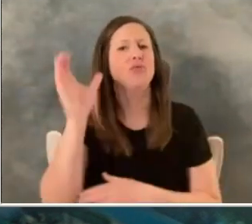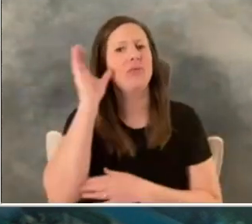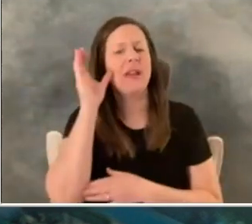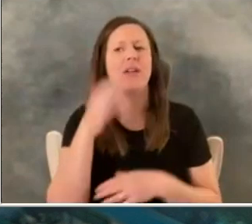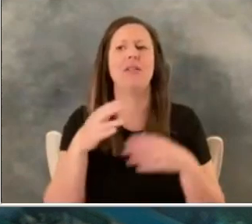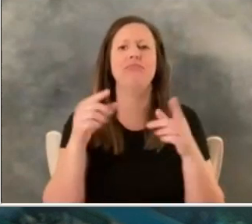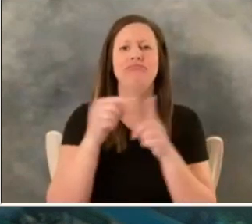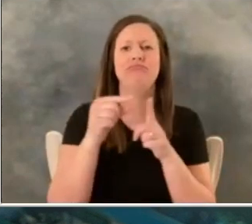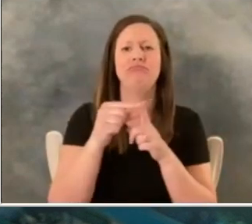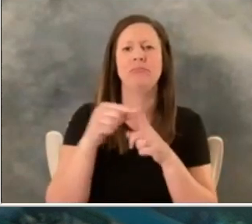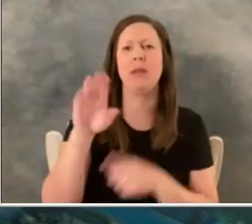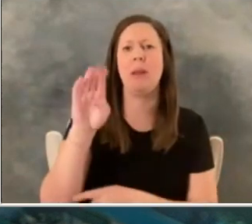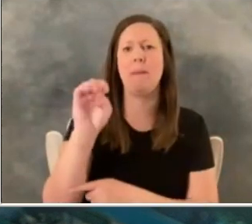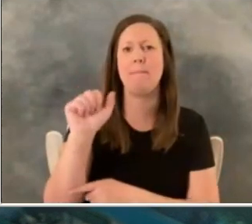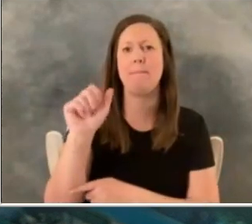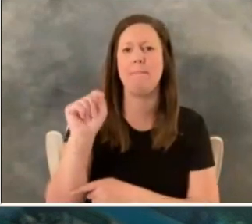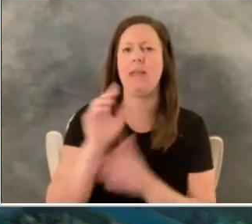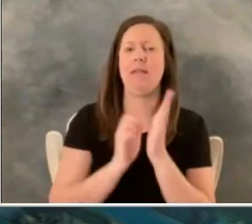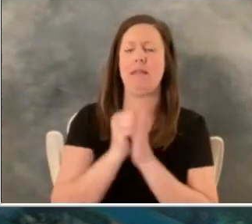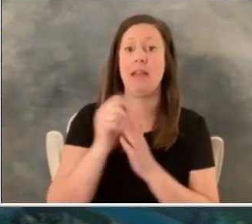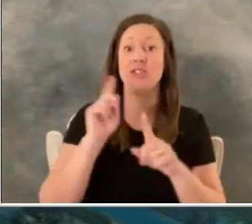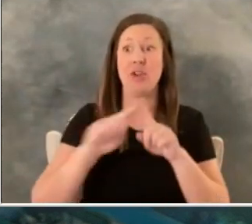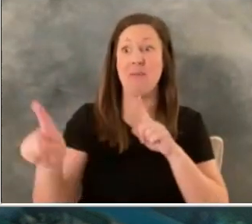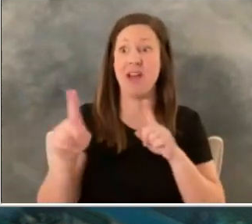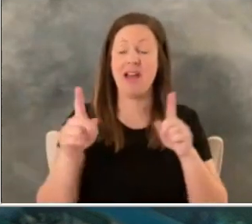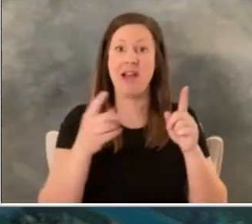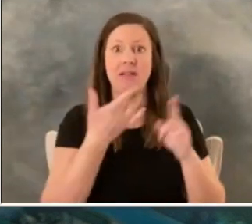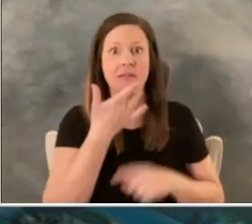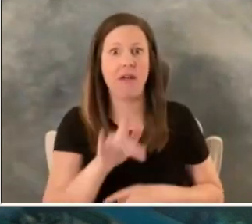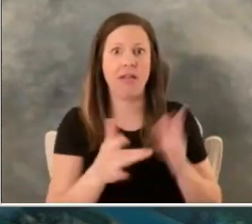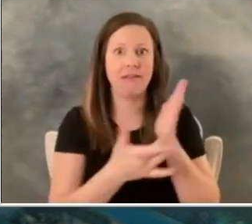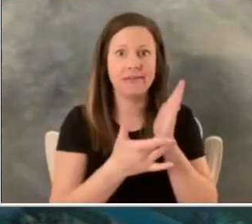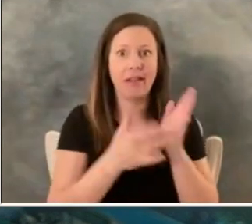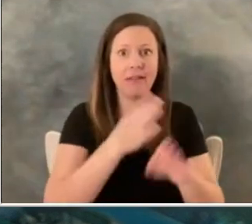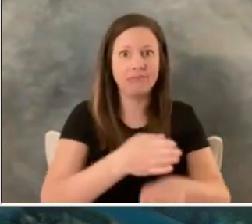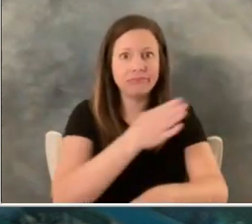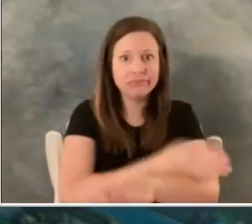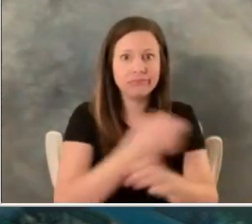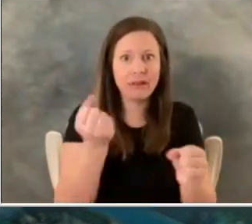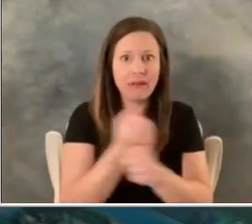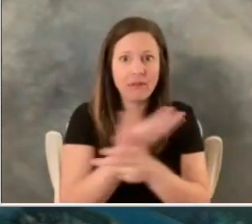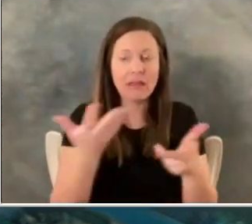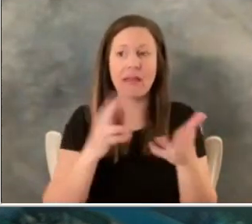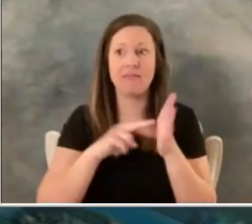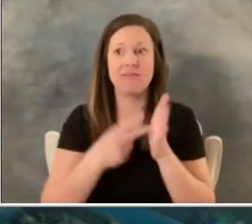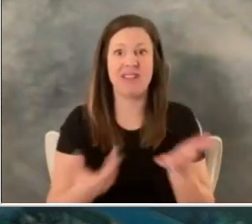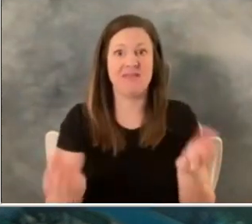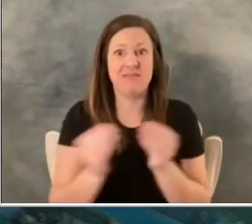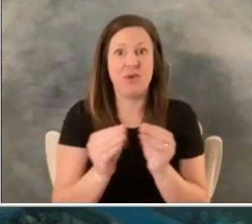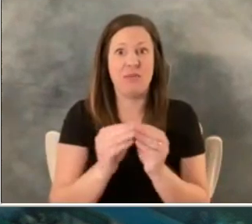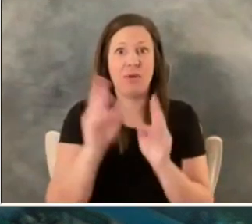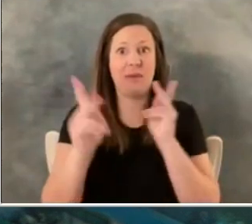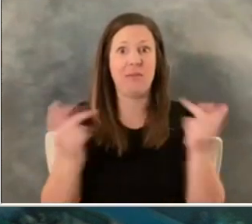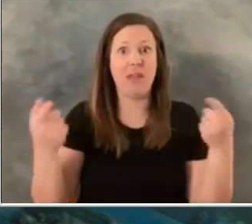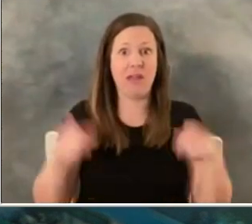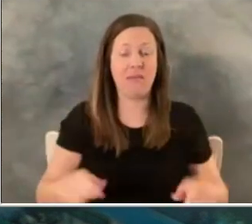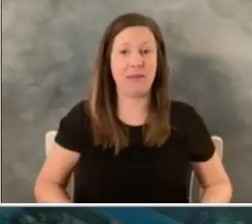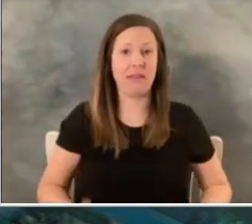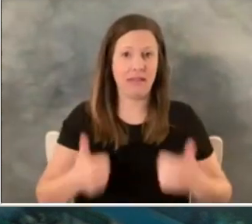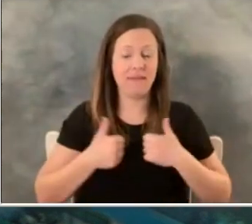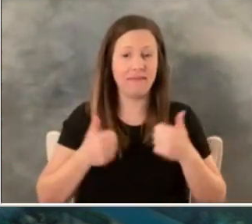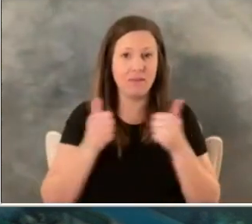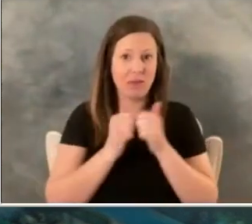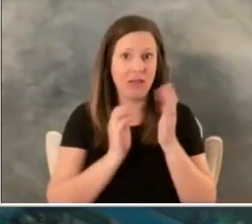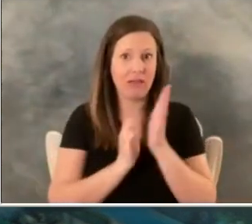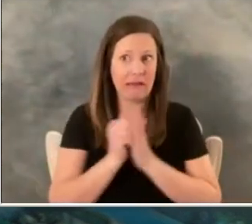to advances in screening and treatment, more and more people are coexisting with cancer. That is to say, living with